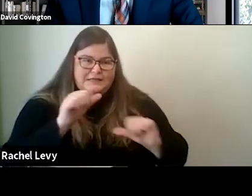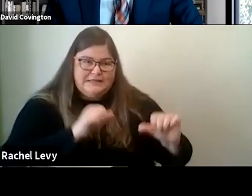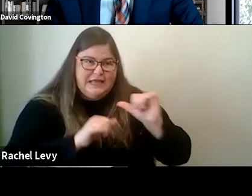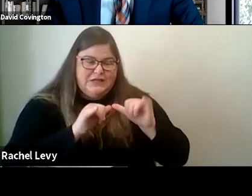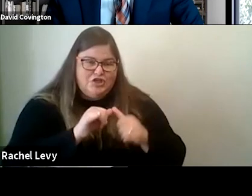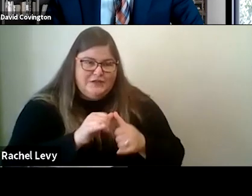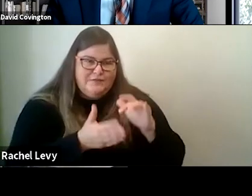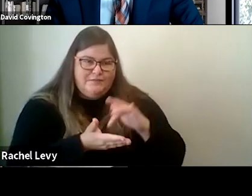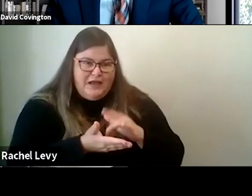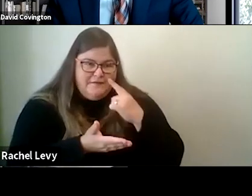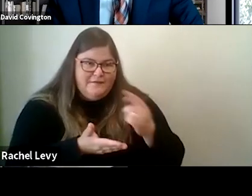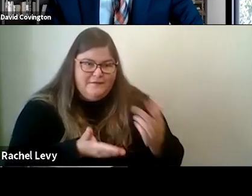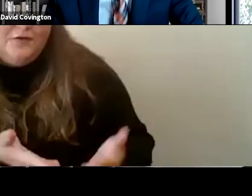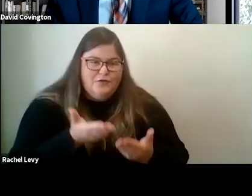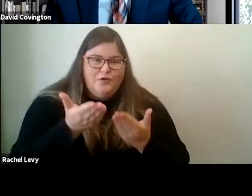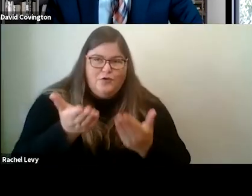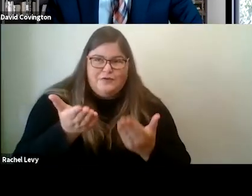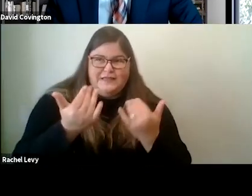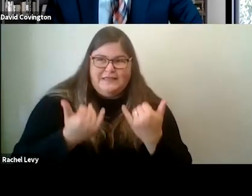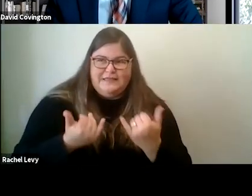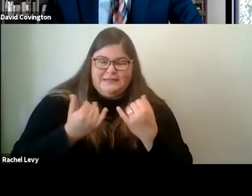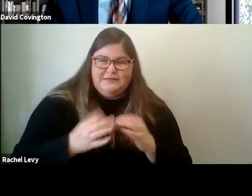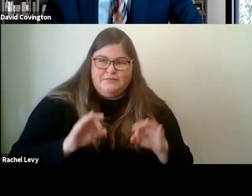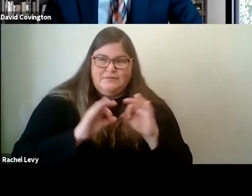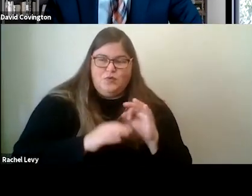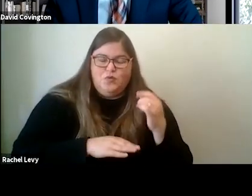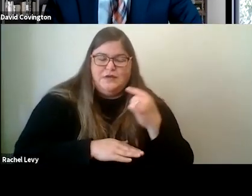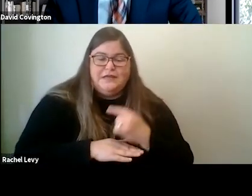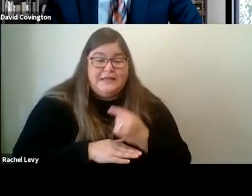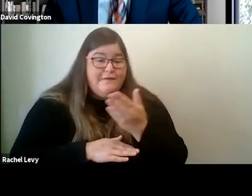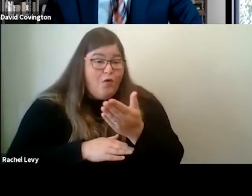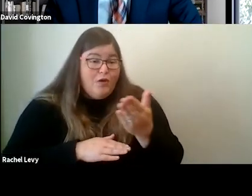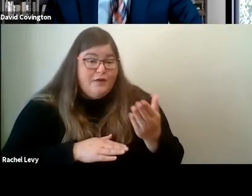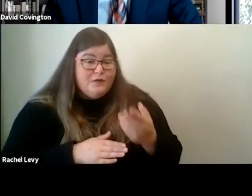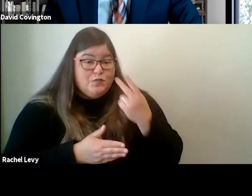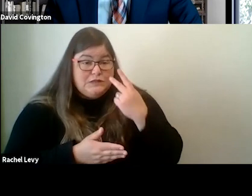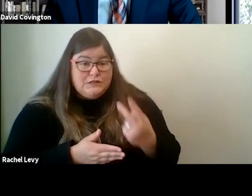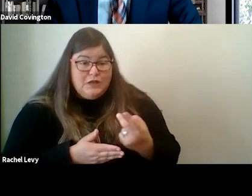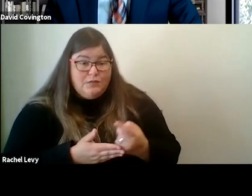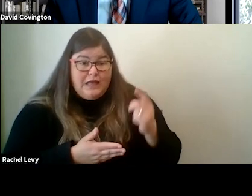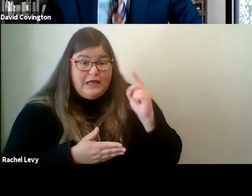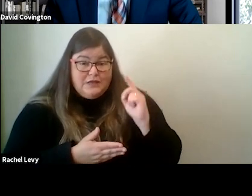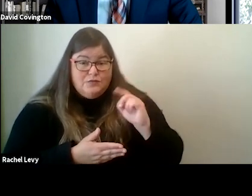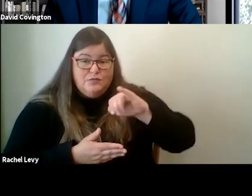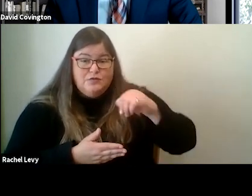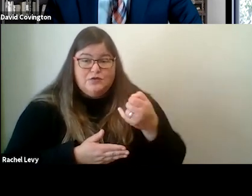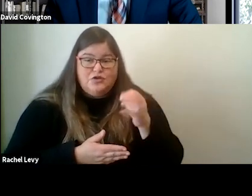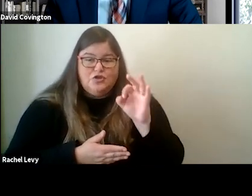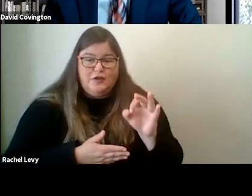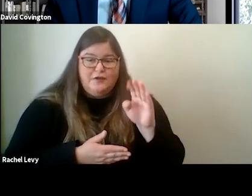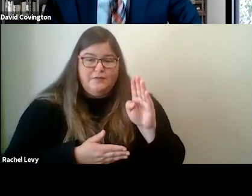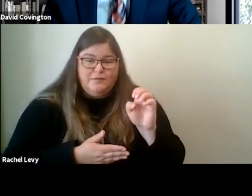for hosting this important day. For those of you who saw last week, Jeff Bezos and the Blue